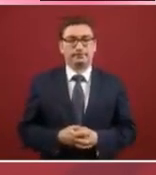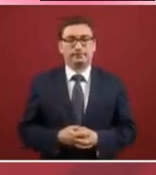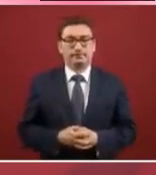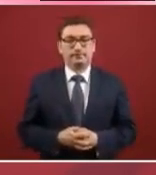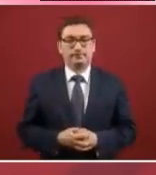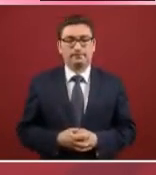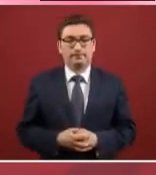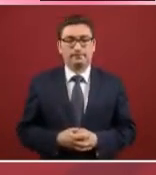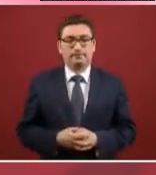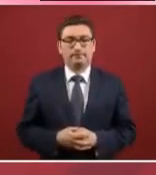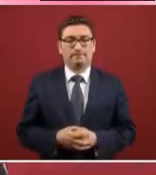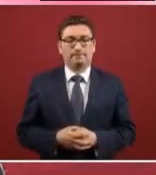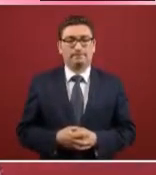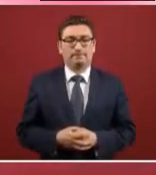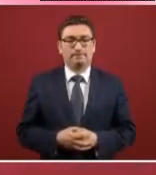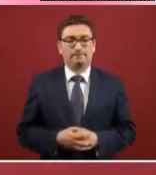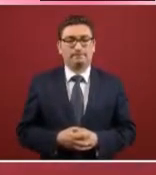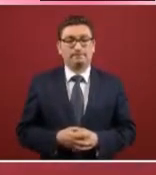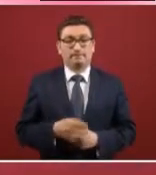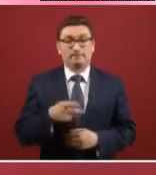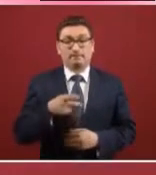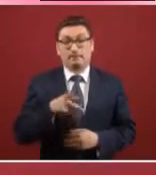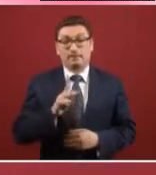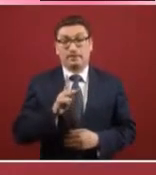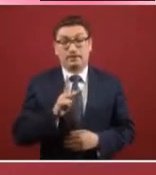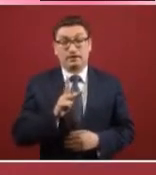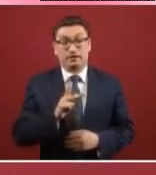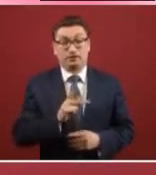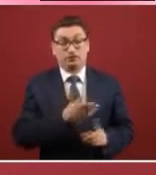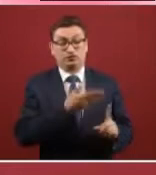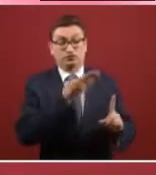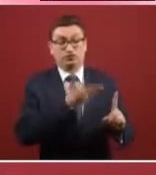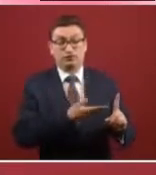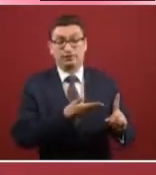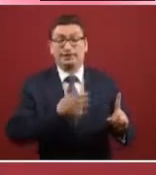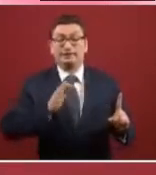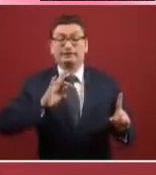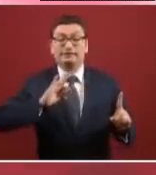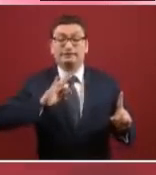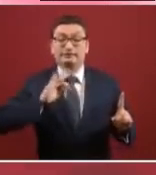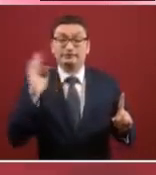we are talking about un presunto of a delito.